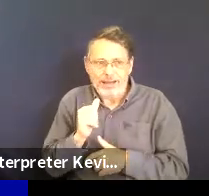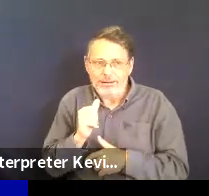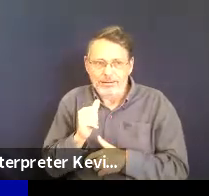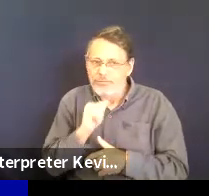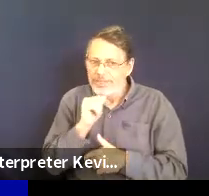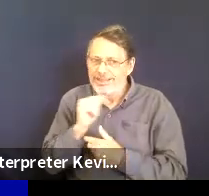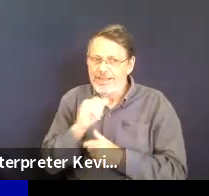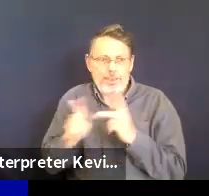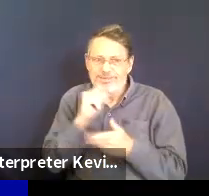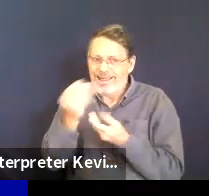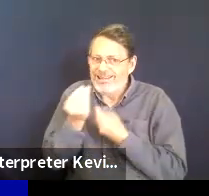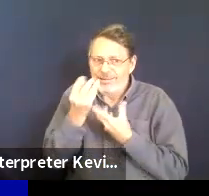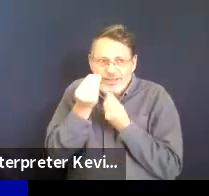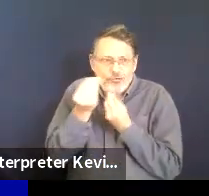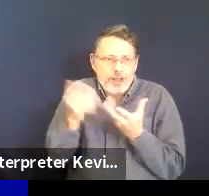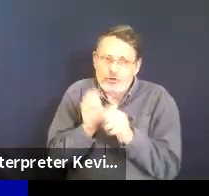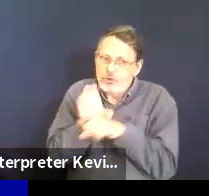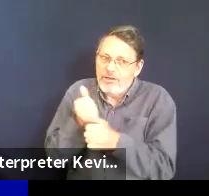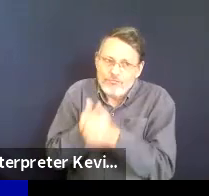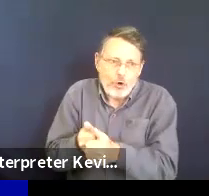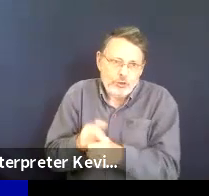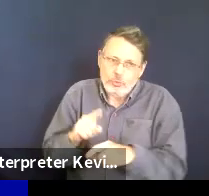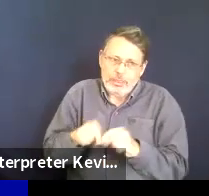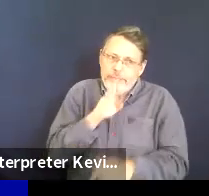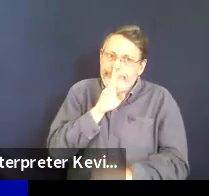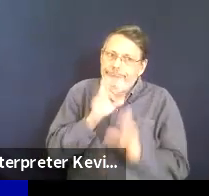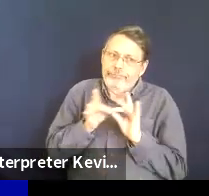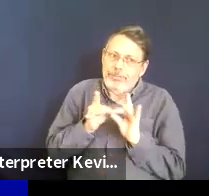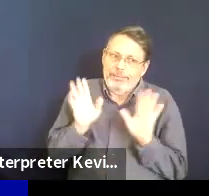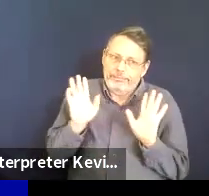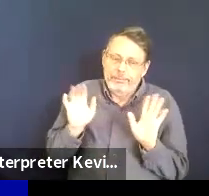enforce. If we were to be given a complaint,